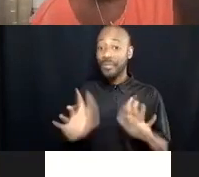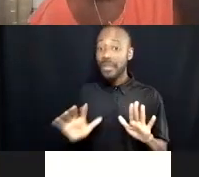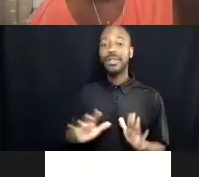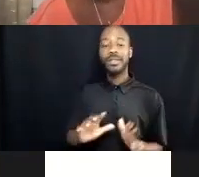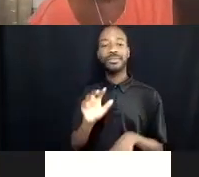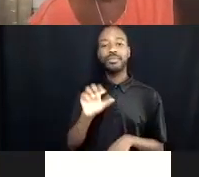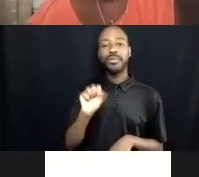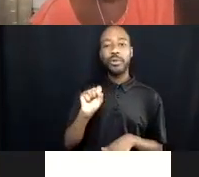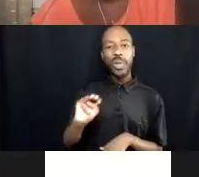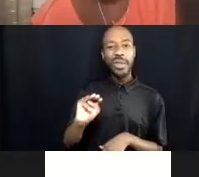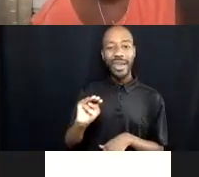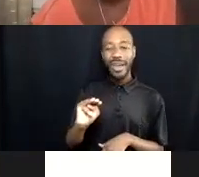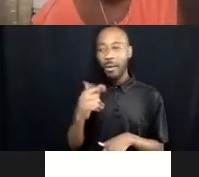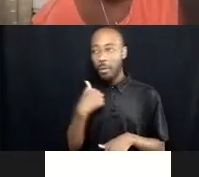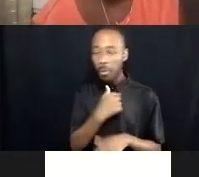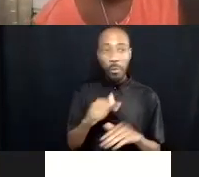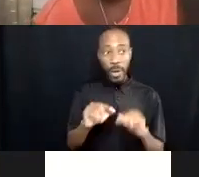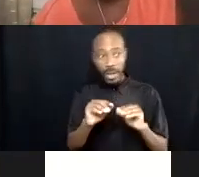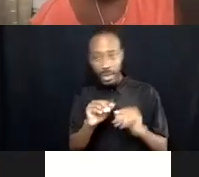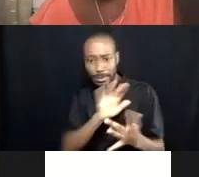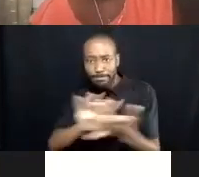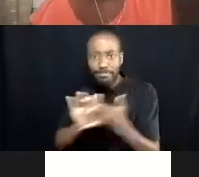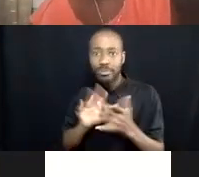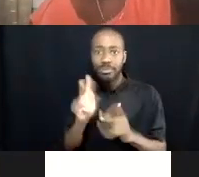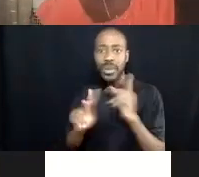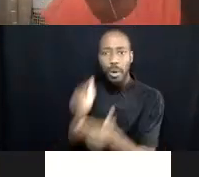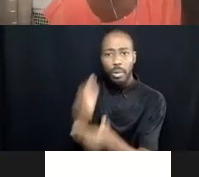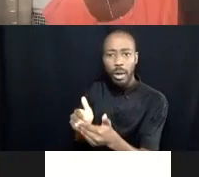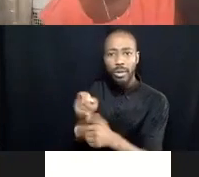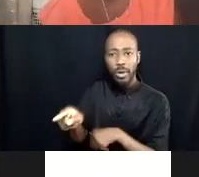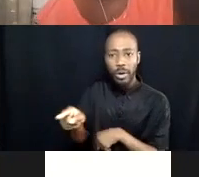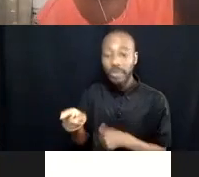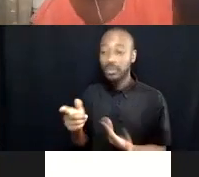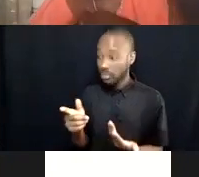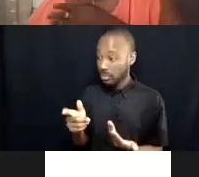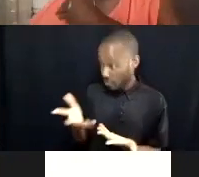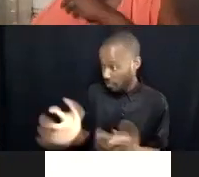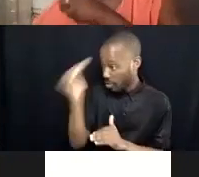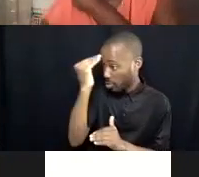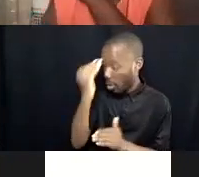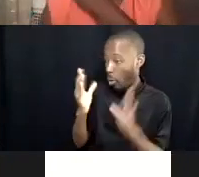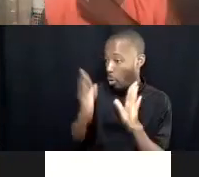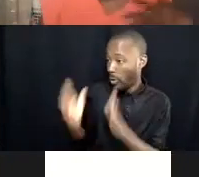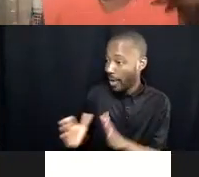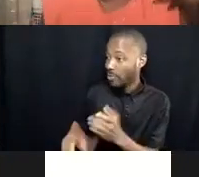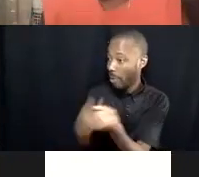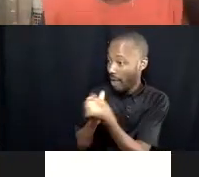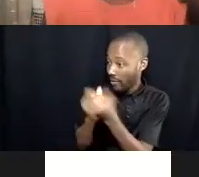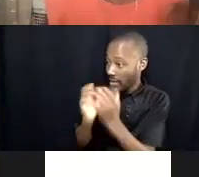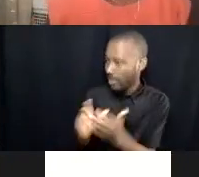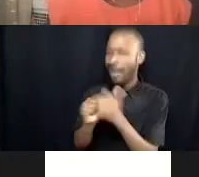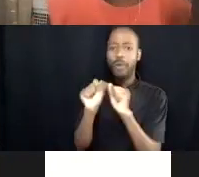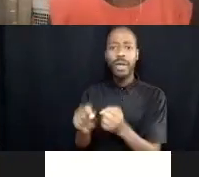her, to ask her if there were things that trans and queer folks in North Carolina who are organizers or advocates, what we could do to support